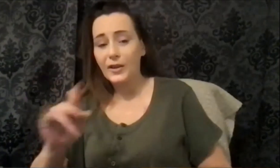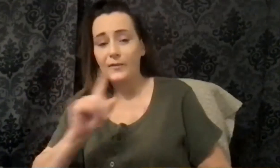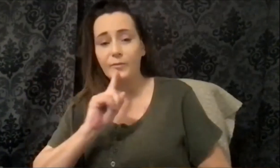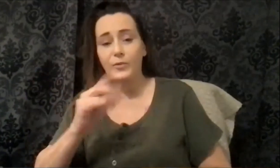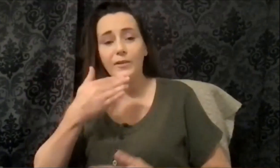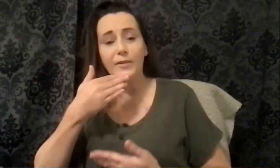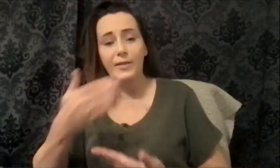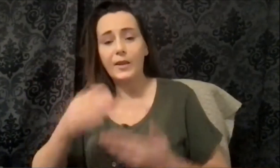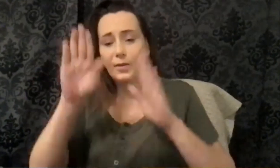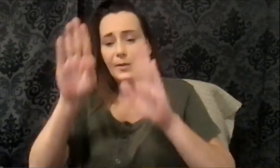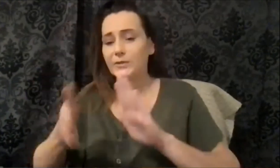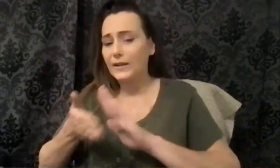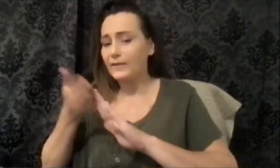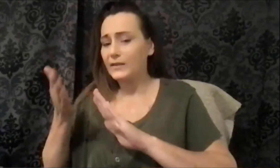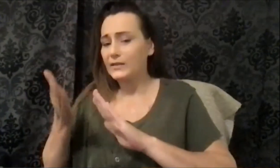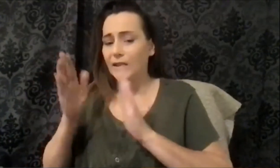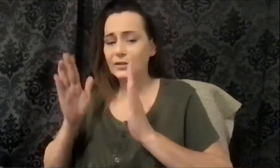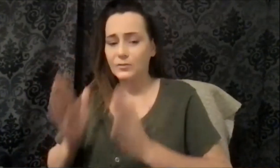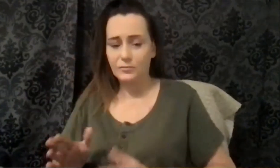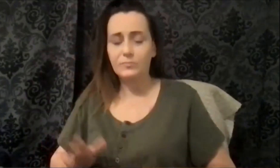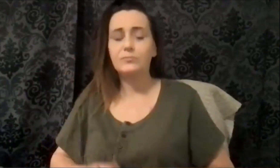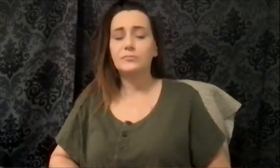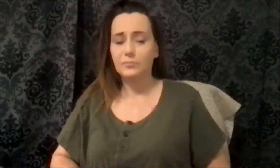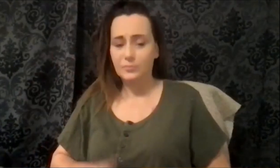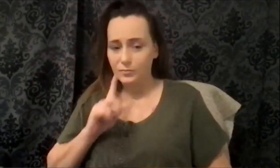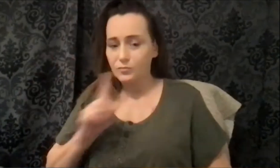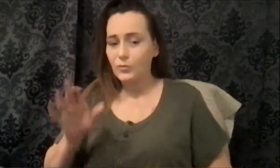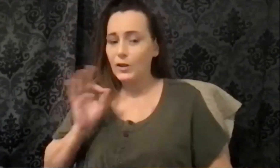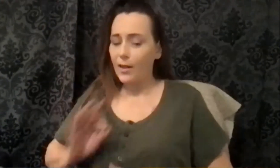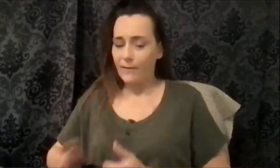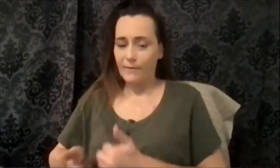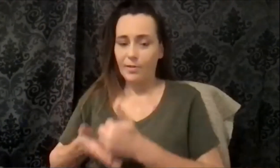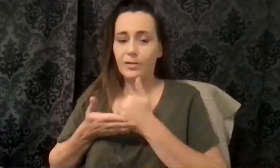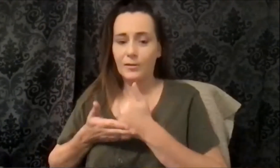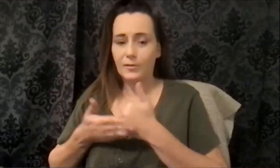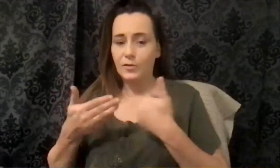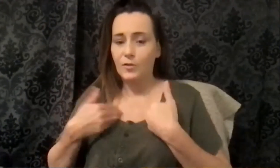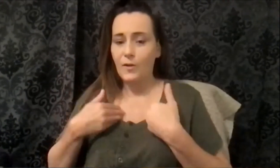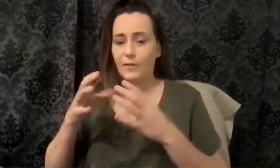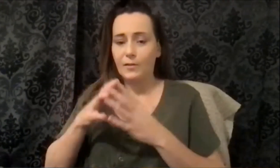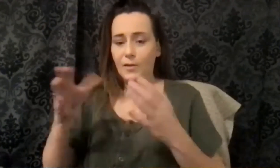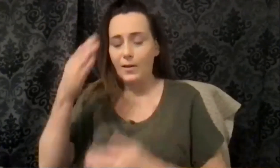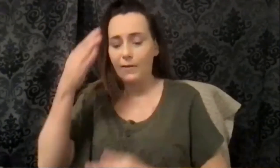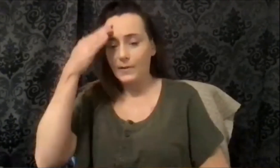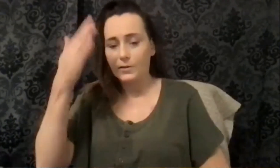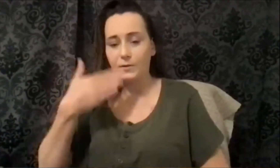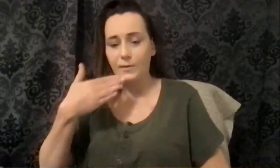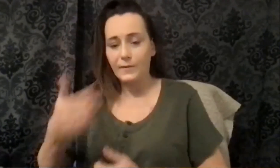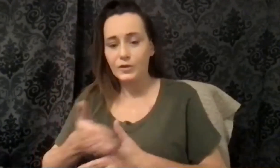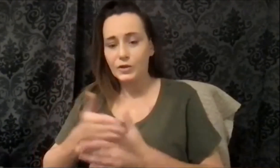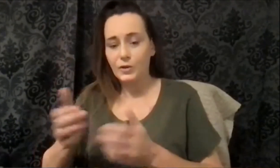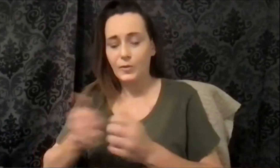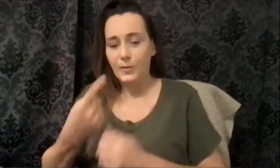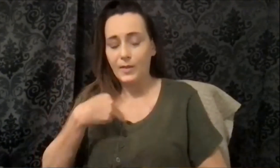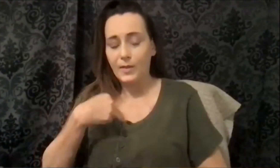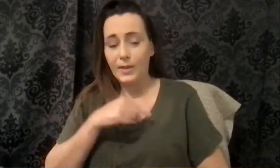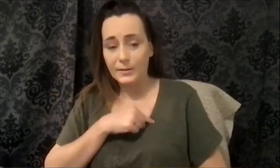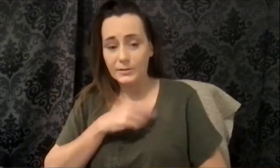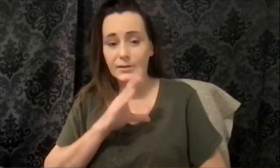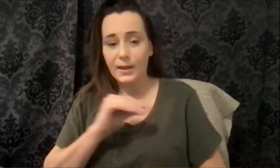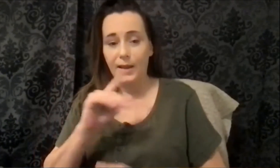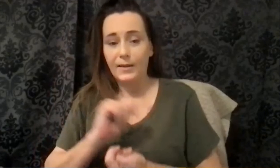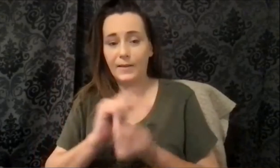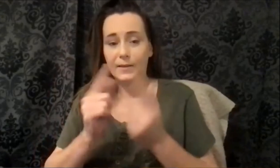That was excellent facilitation and you were really helpful and you have a wealth of knowledge and thanks for sharing it with us. And also to the